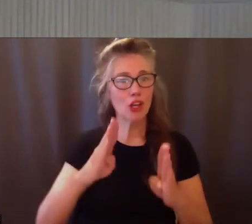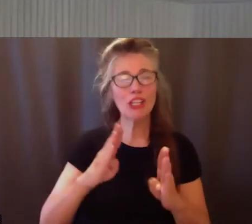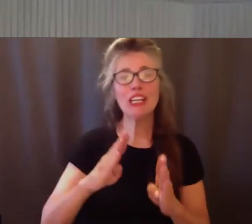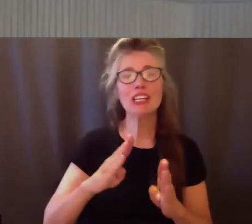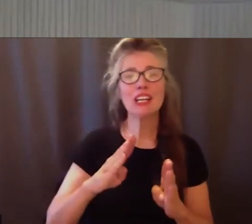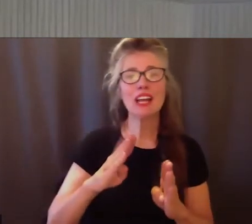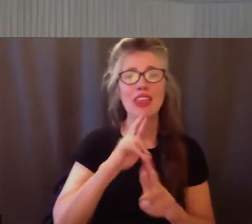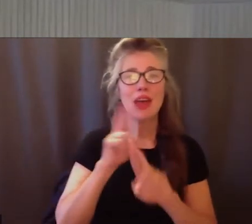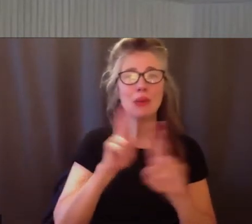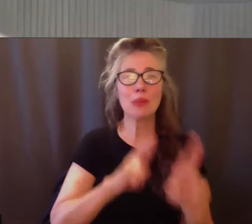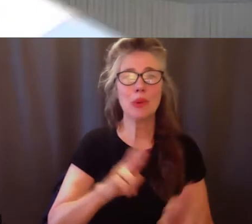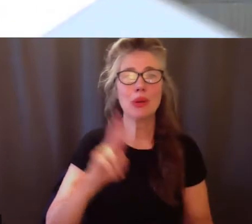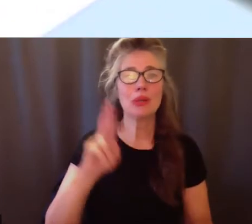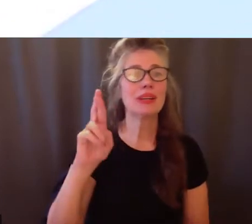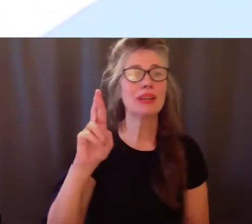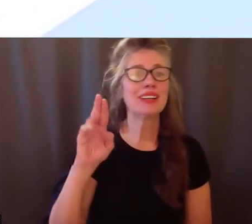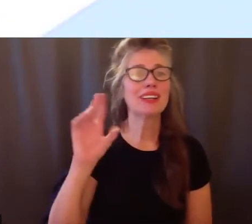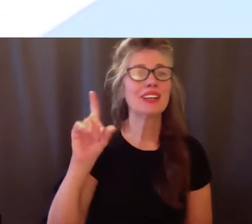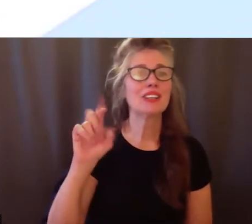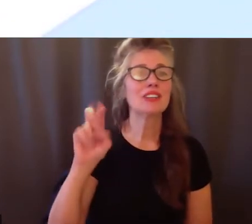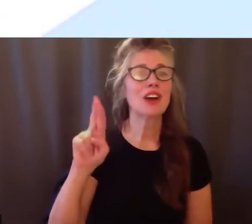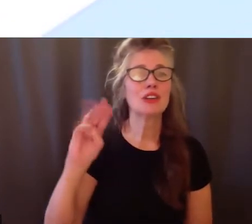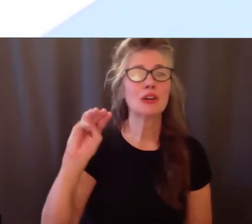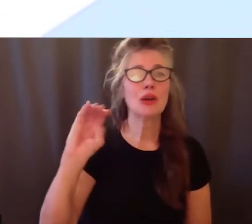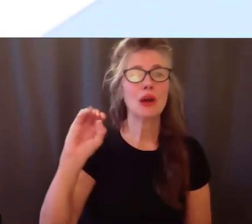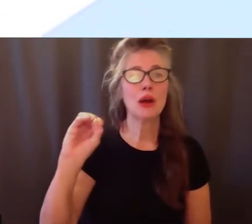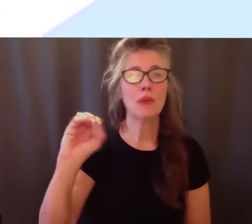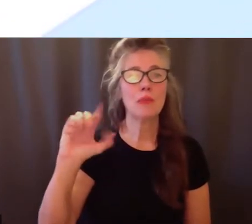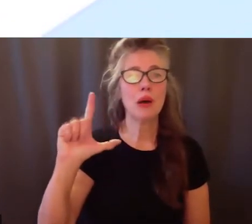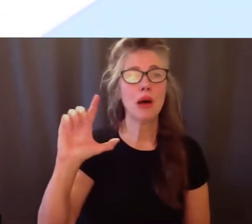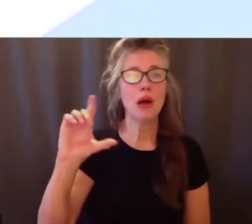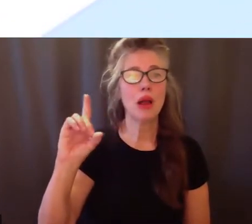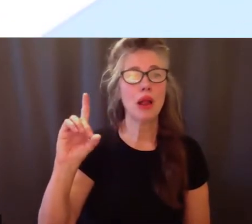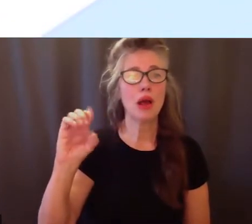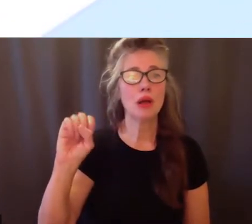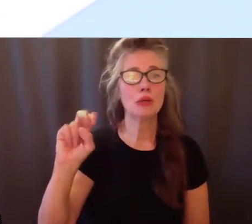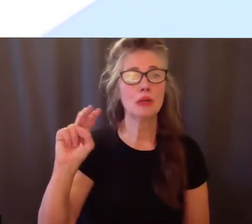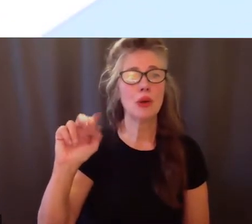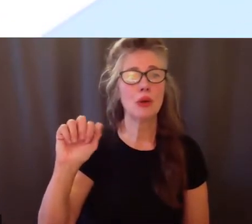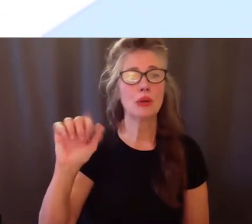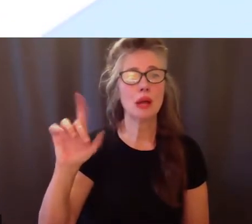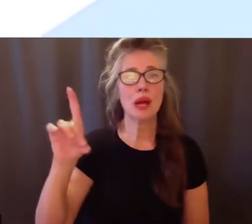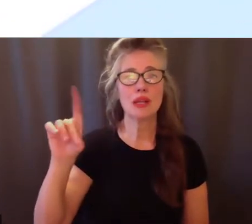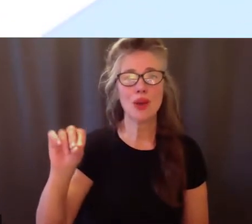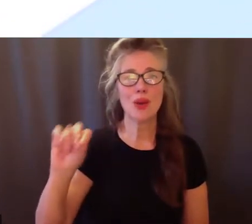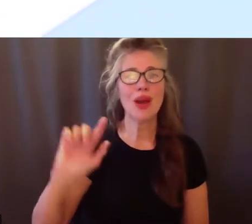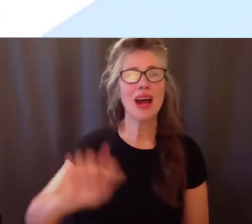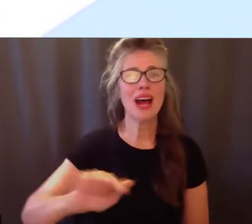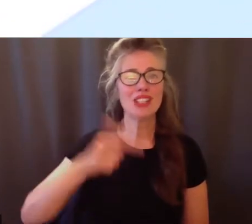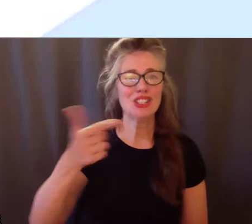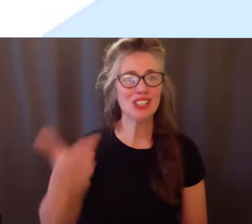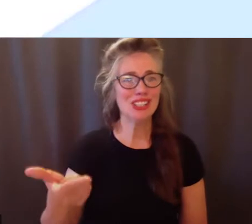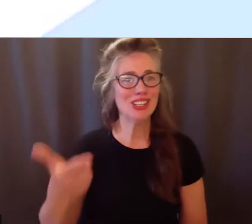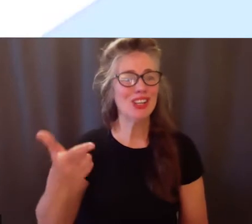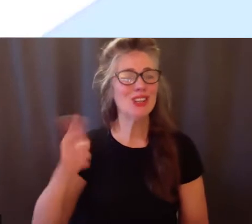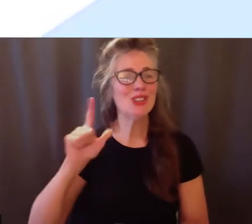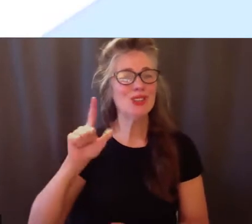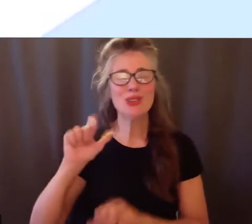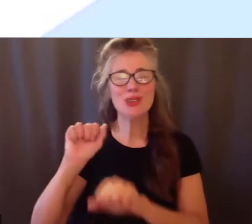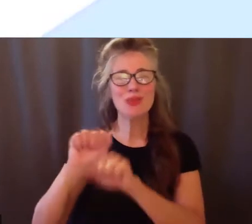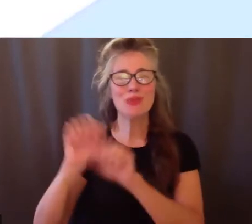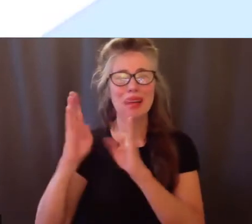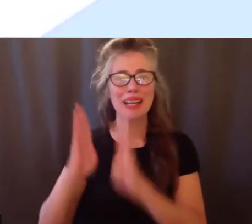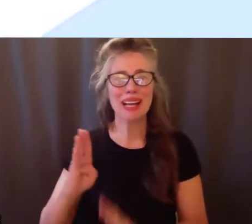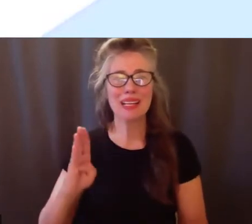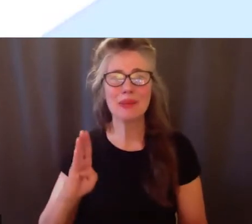Maldonado. Thank you. I'll turn it right over to my colleagues, Sierra Lockridge and